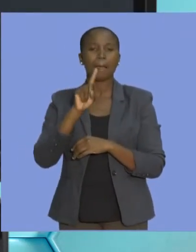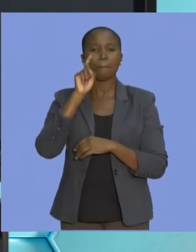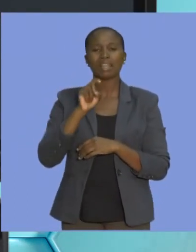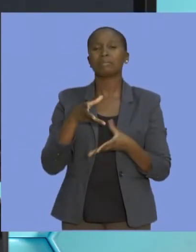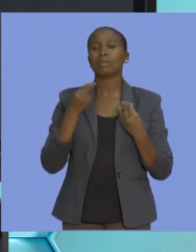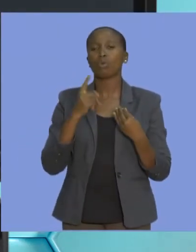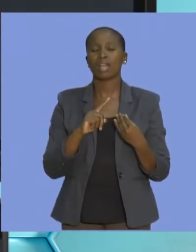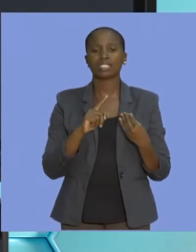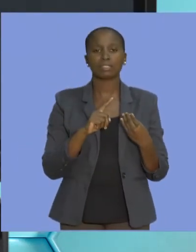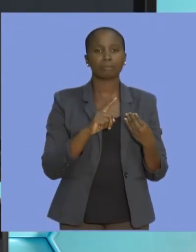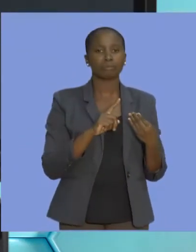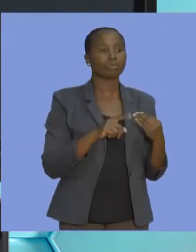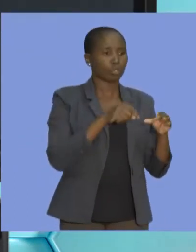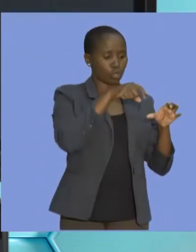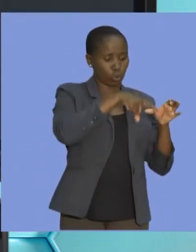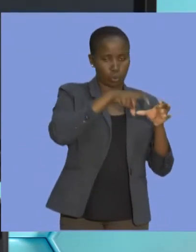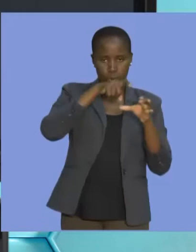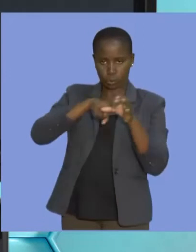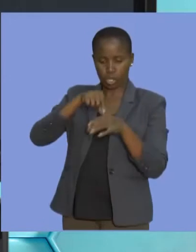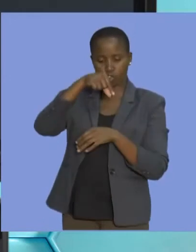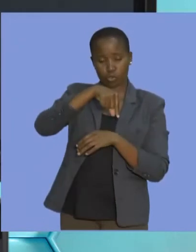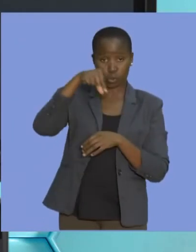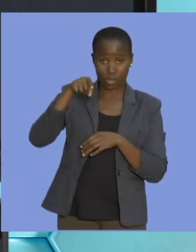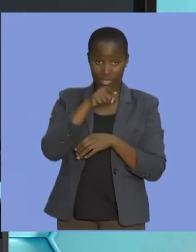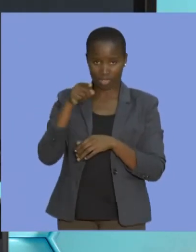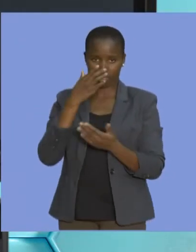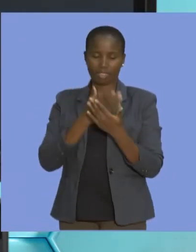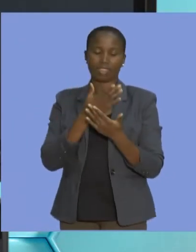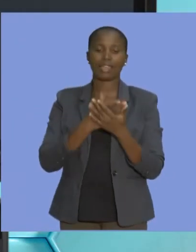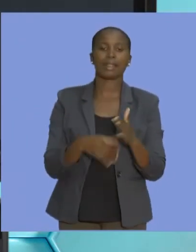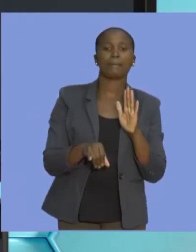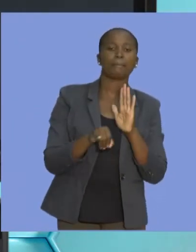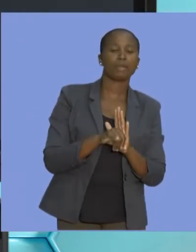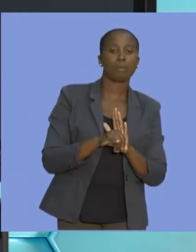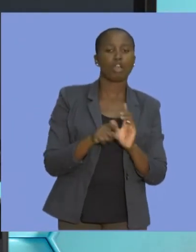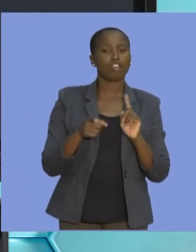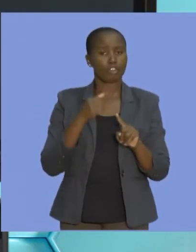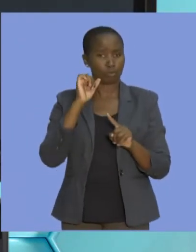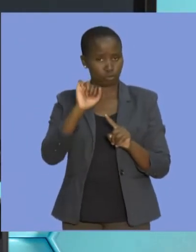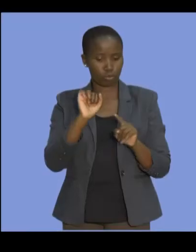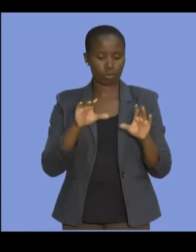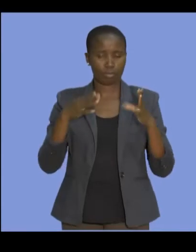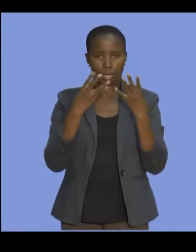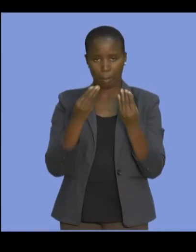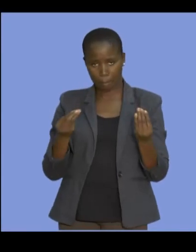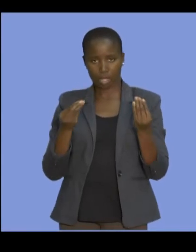to determine an outlier from your data set. Okay. So what are